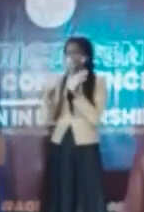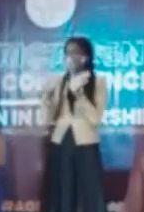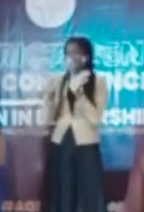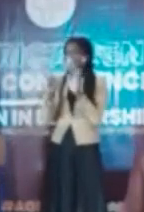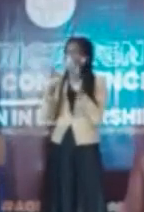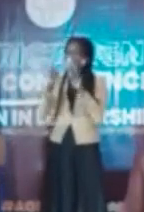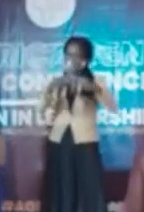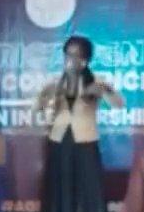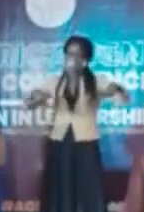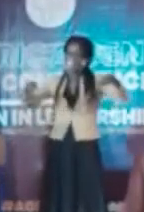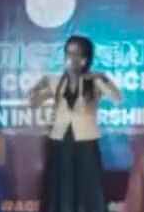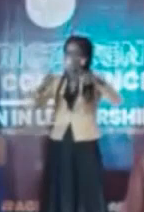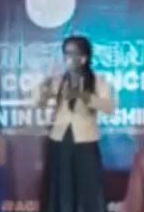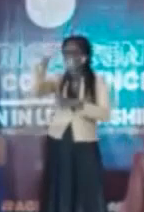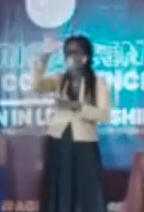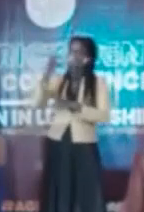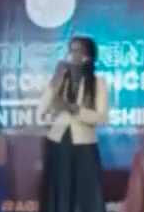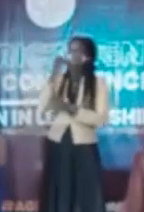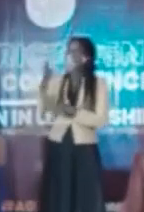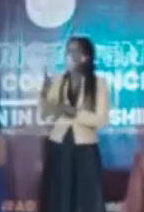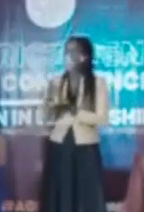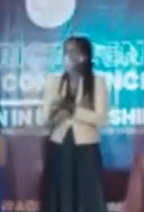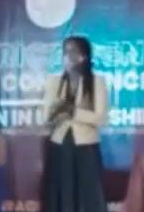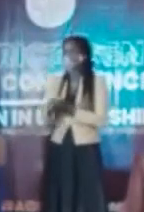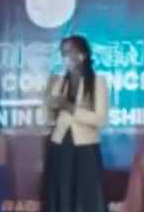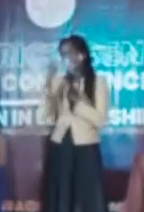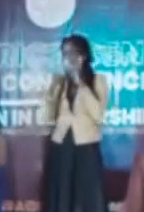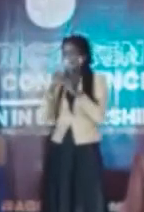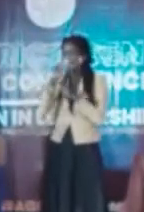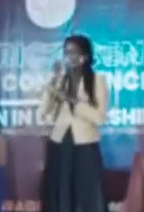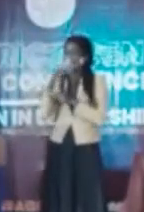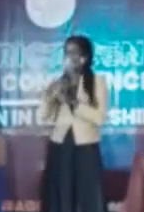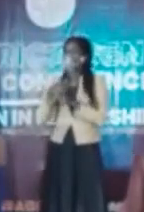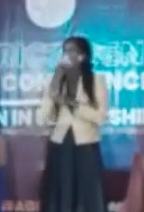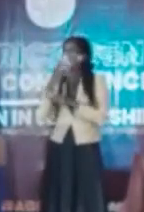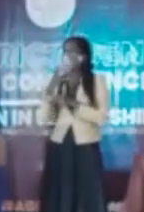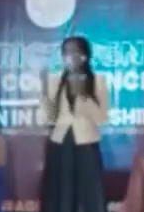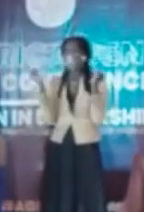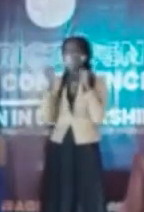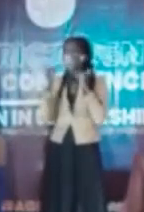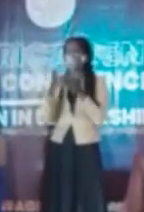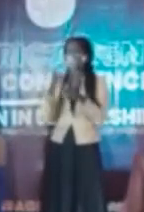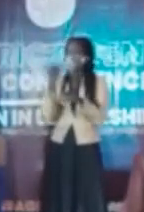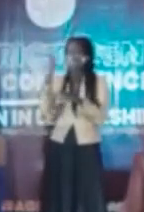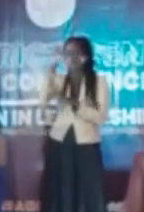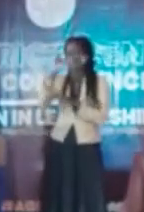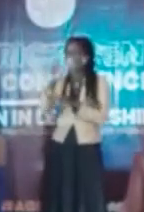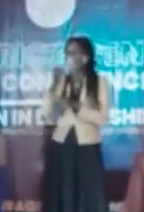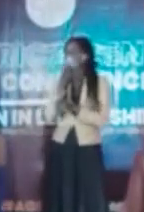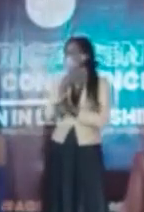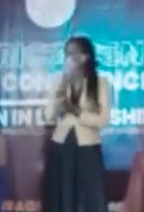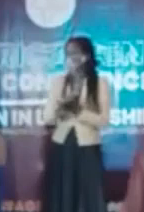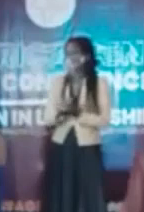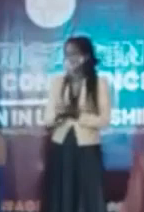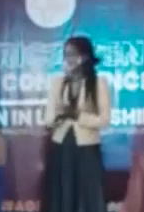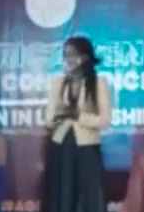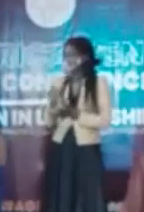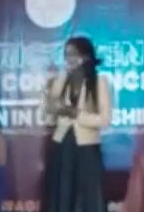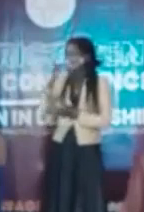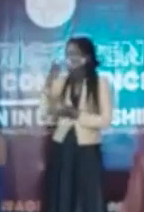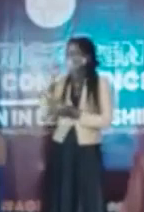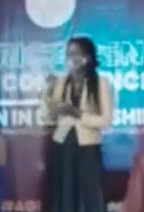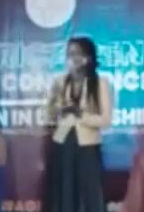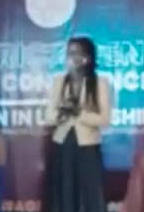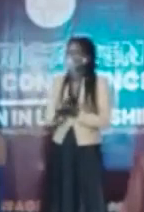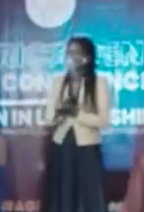the panelists to pick up a question that you think you want to tackle. So another question that came was that